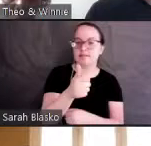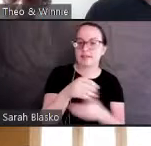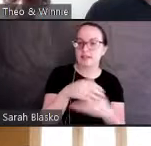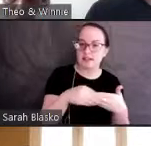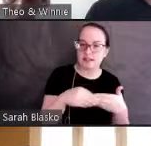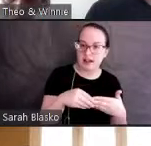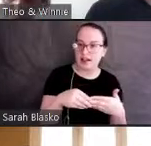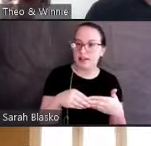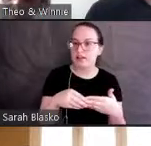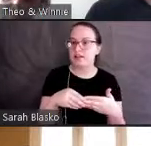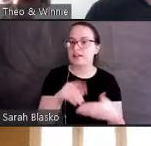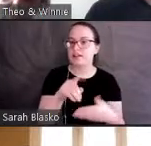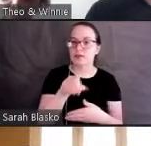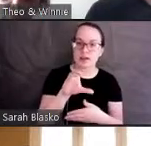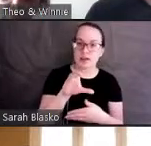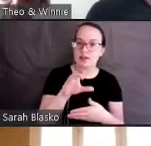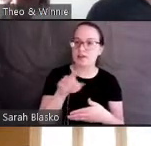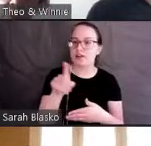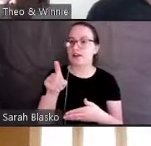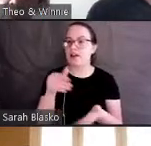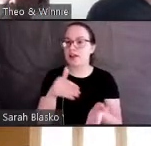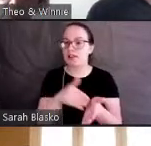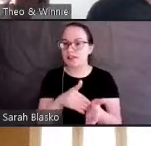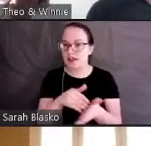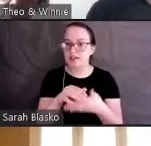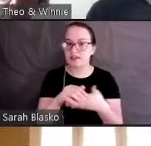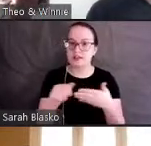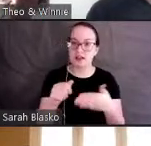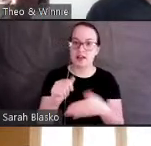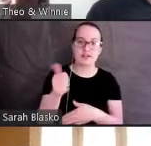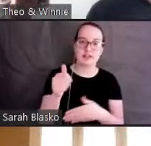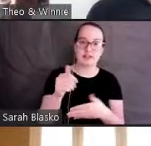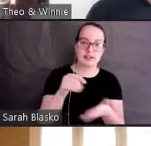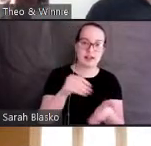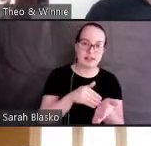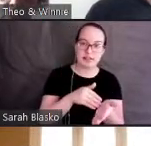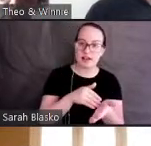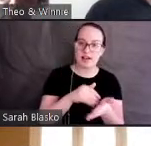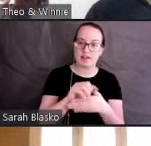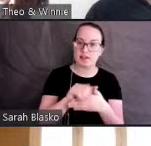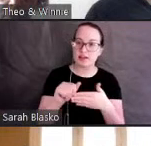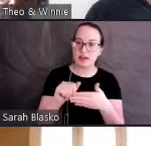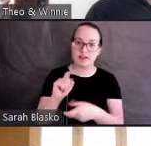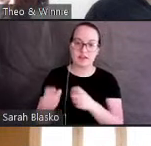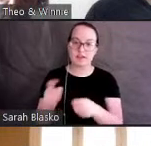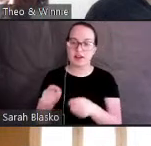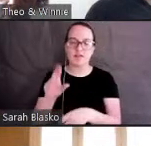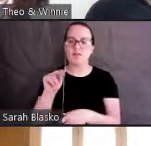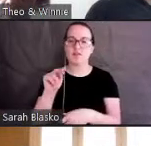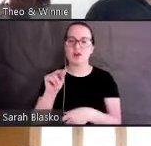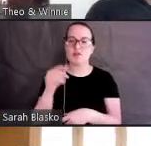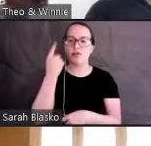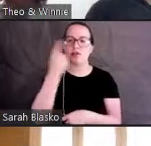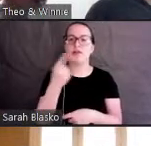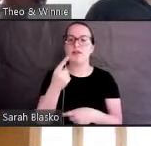the $1,000 you gave, or the $10,000 you gave. It'll look so much different. When